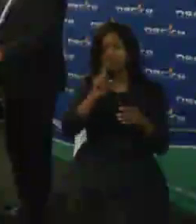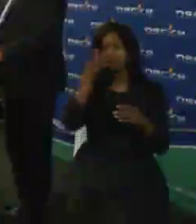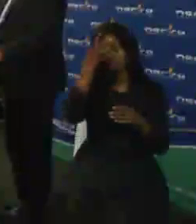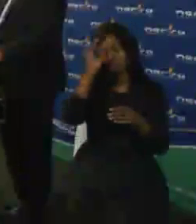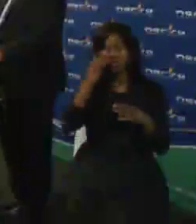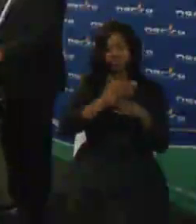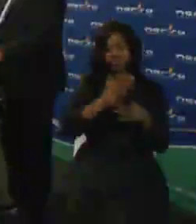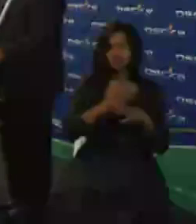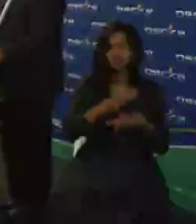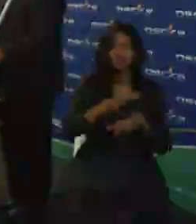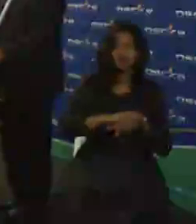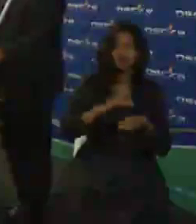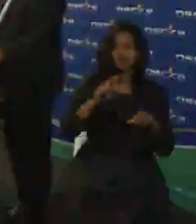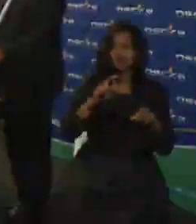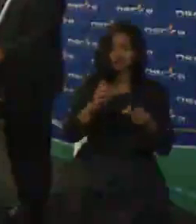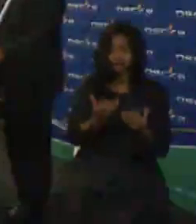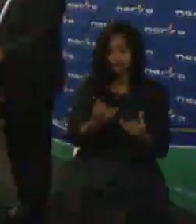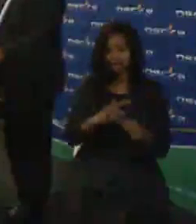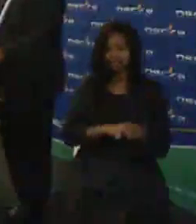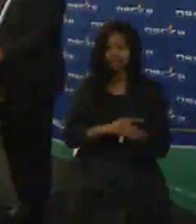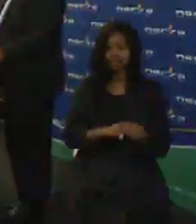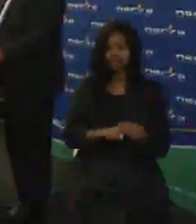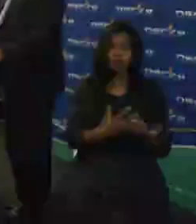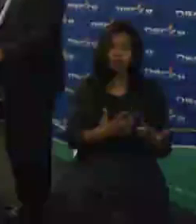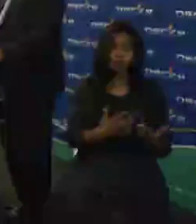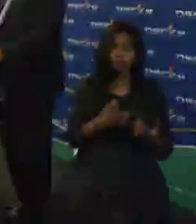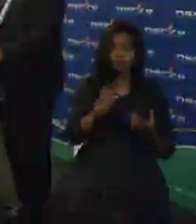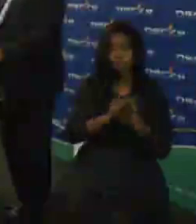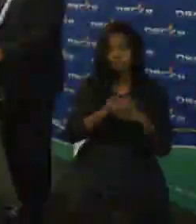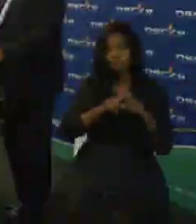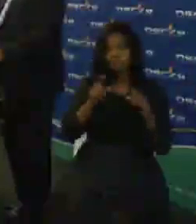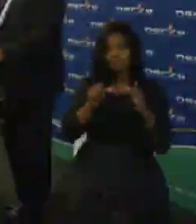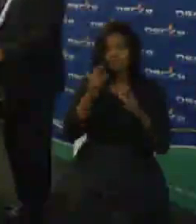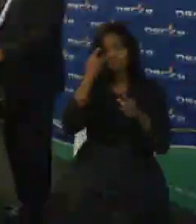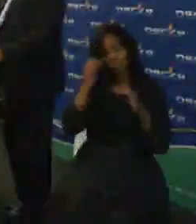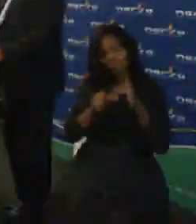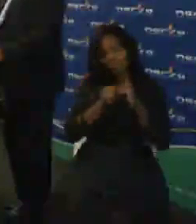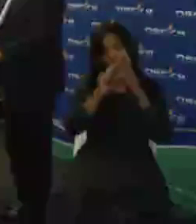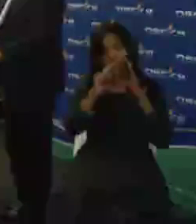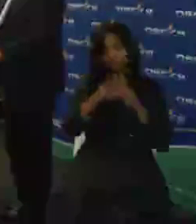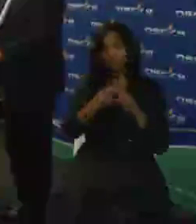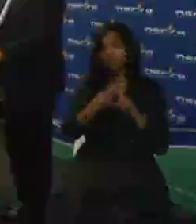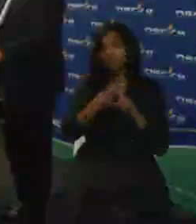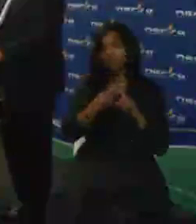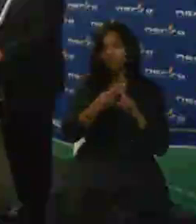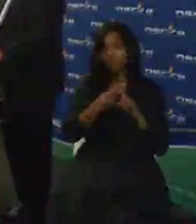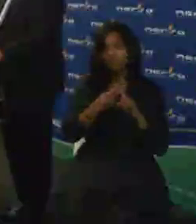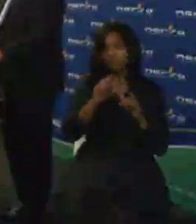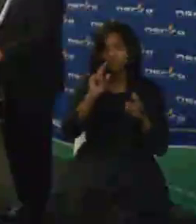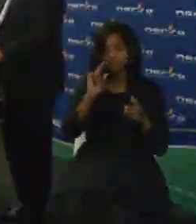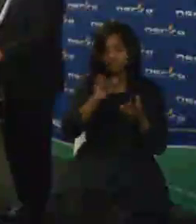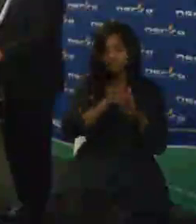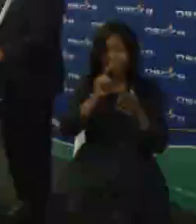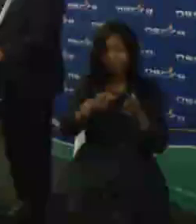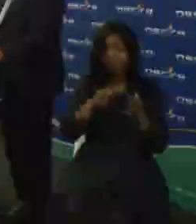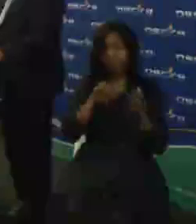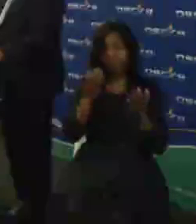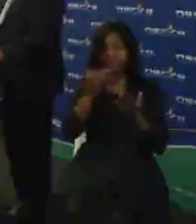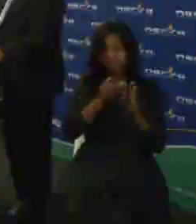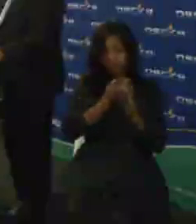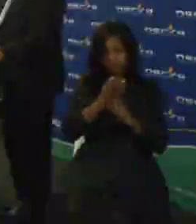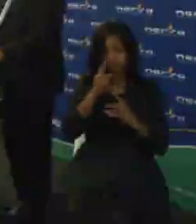is working on at the moment. But I think an important point that must come through is